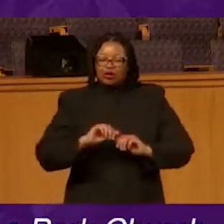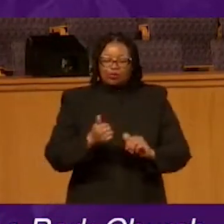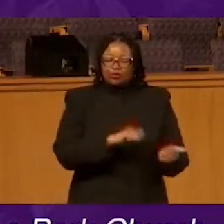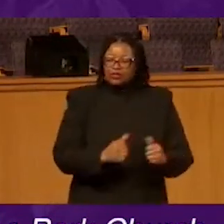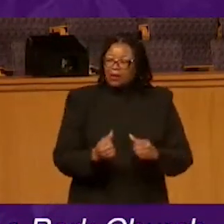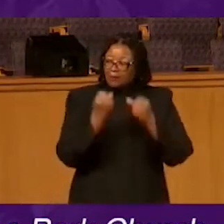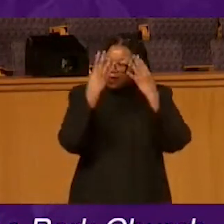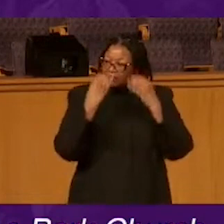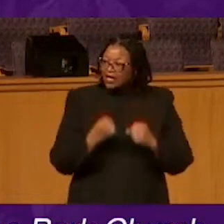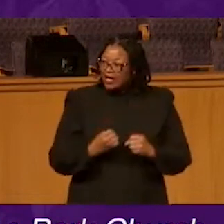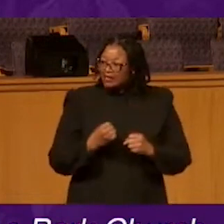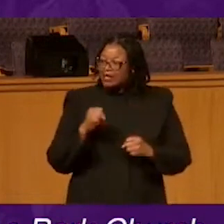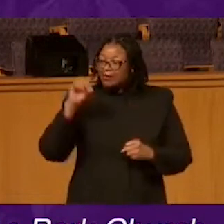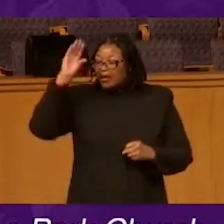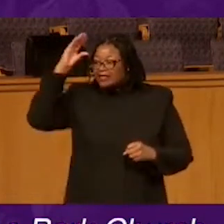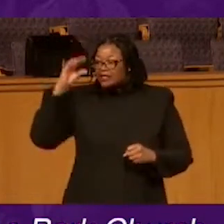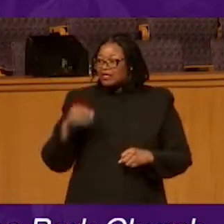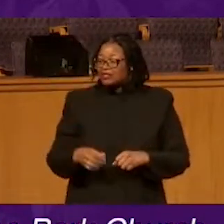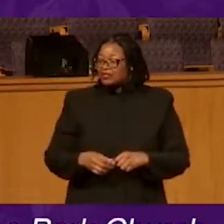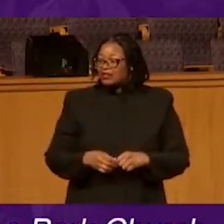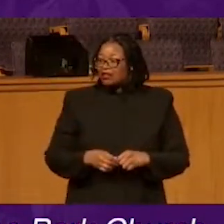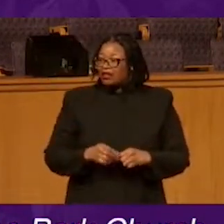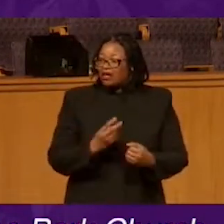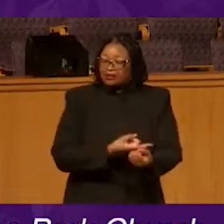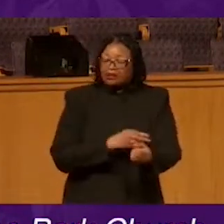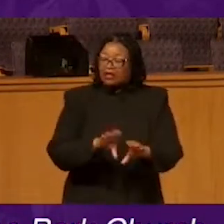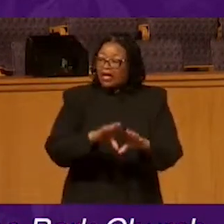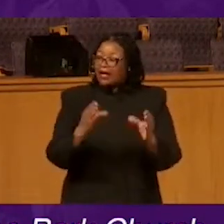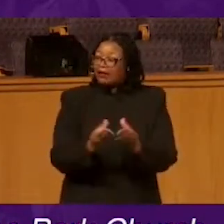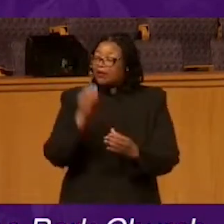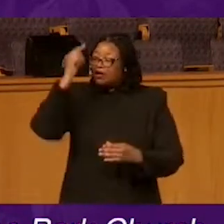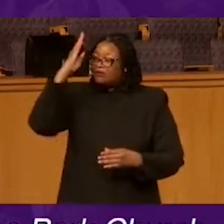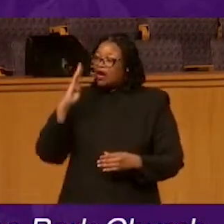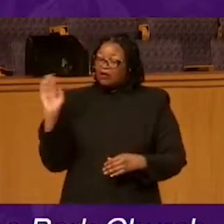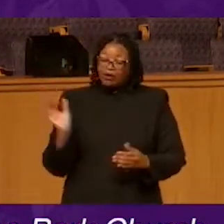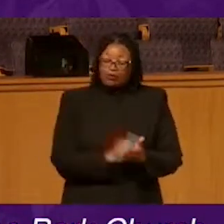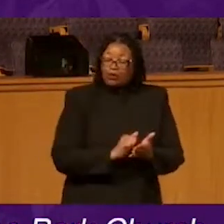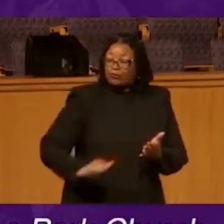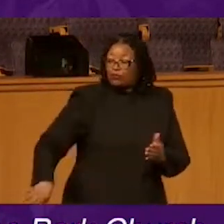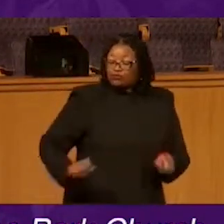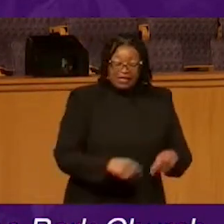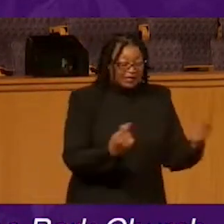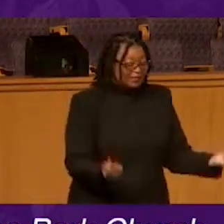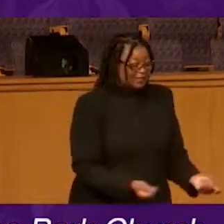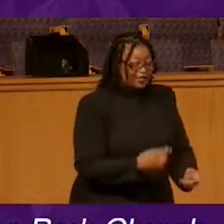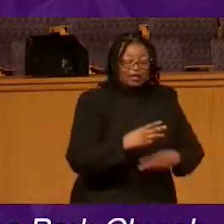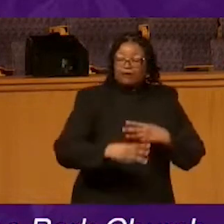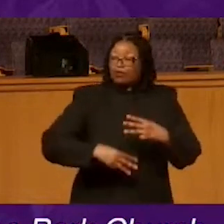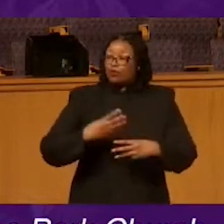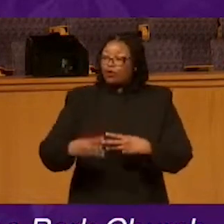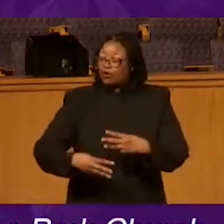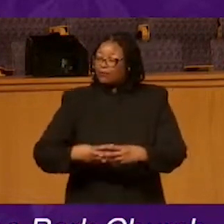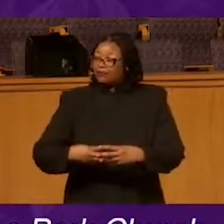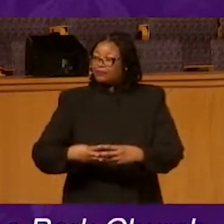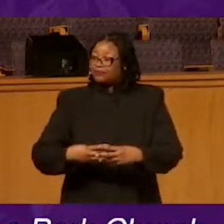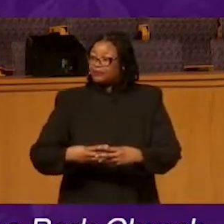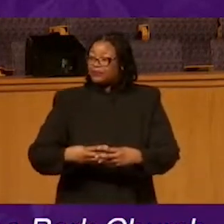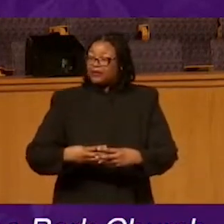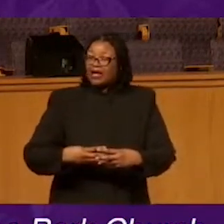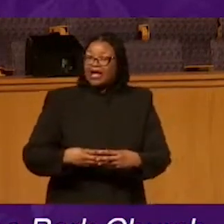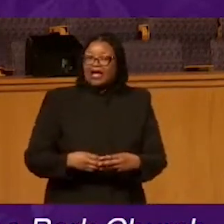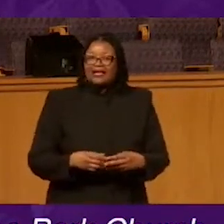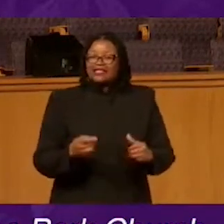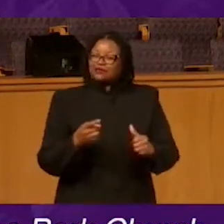cousin John, who declares him to be the Lamb of God, who takes away the sins of the world. And he solicits his first